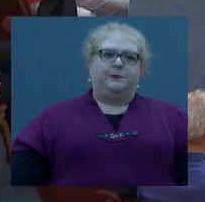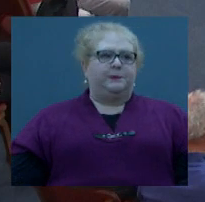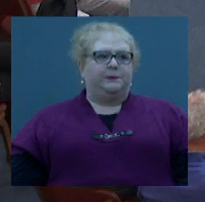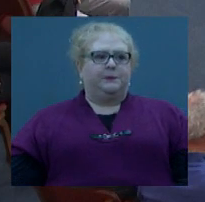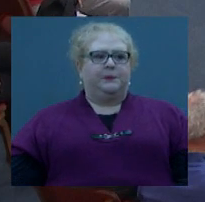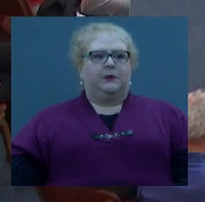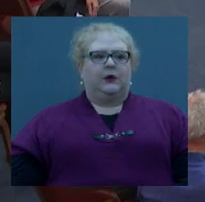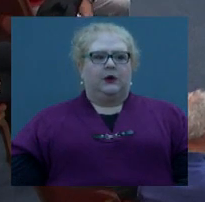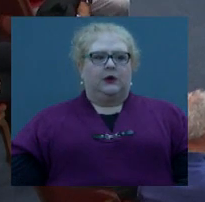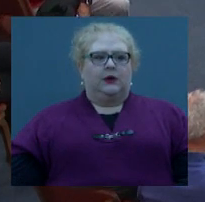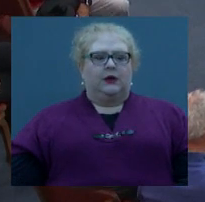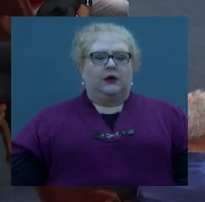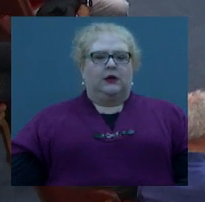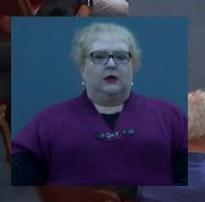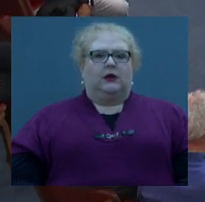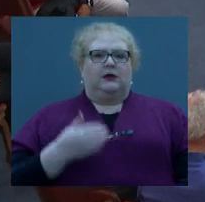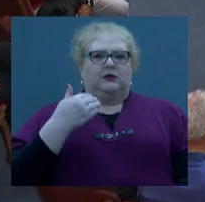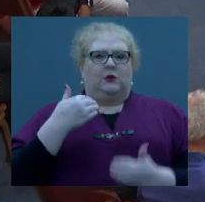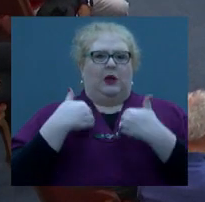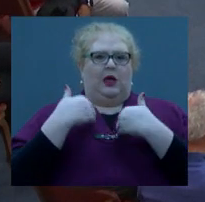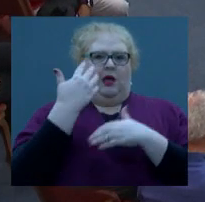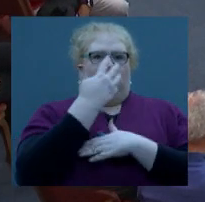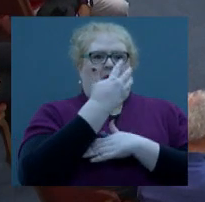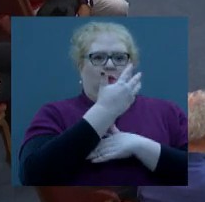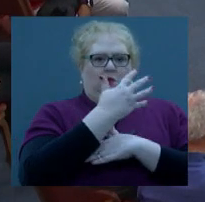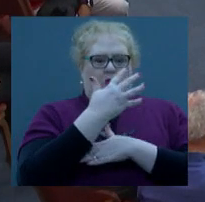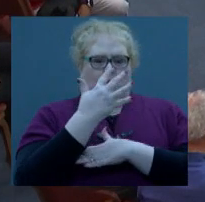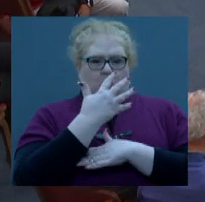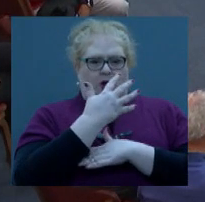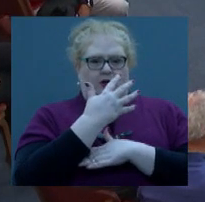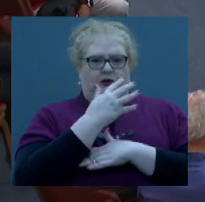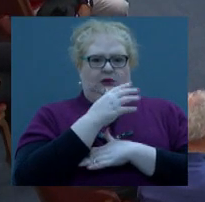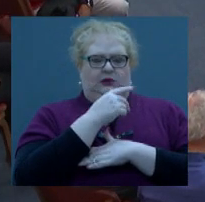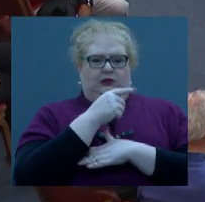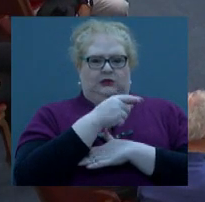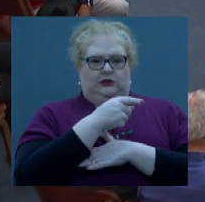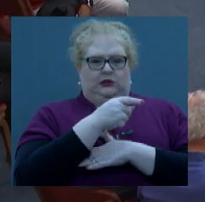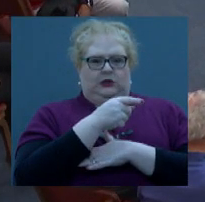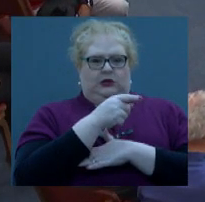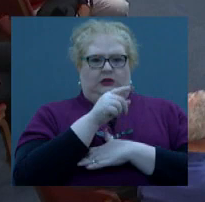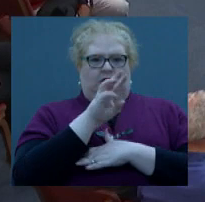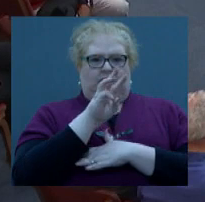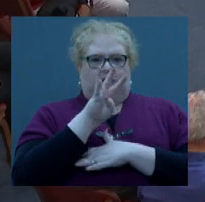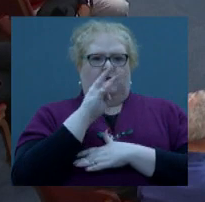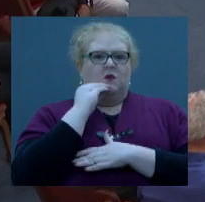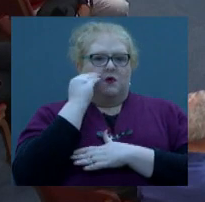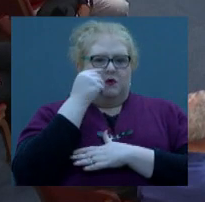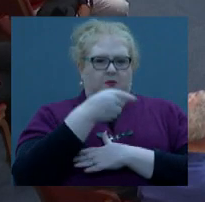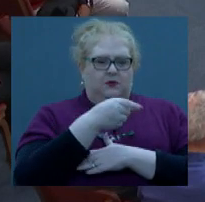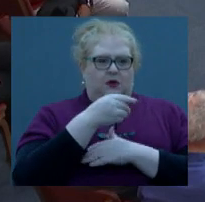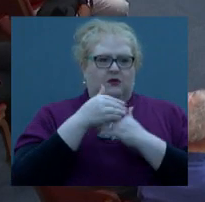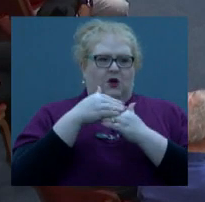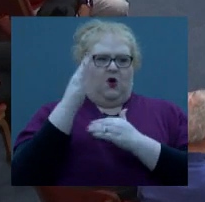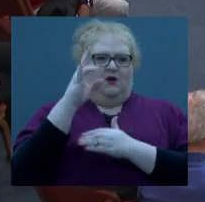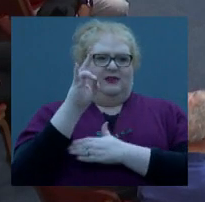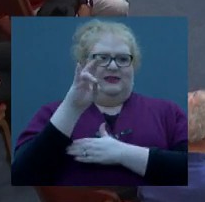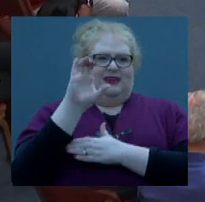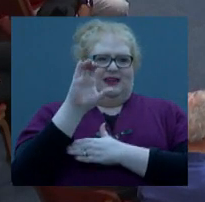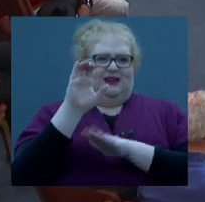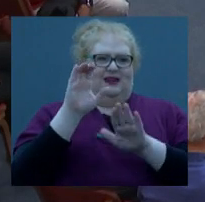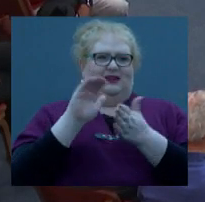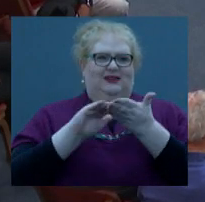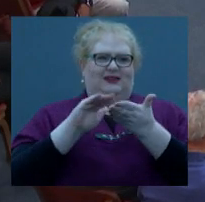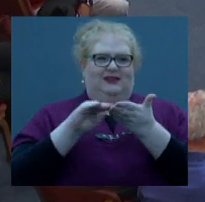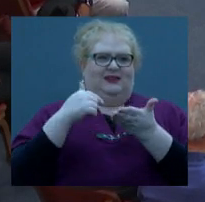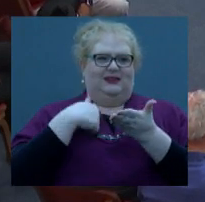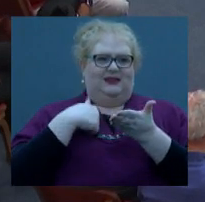Okay. Then you got the woods, and there's 64 homes in the woods, so there's probably a little over 700. If I may, excuse me